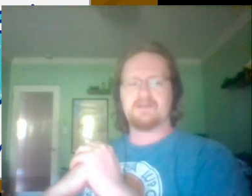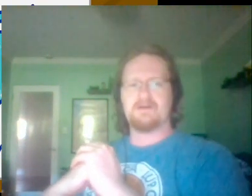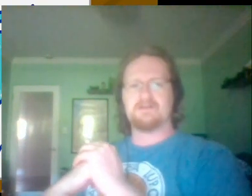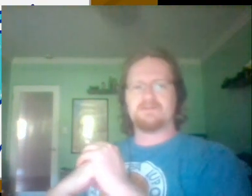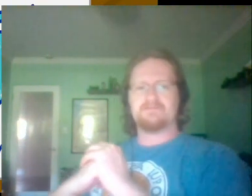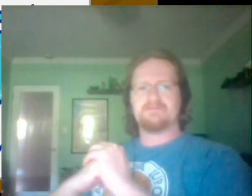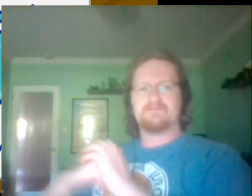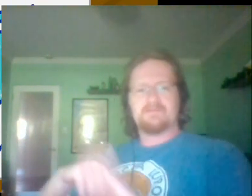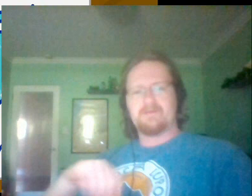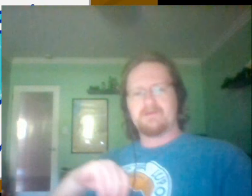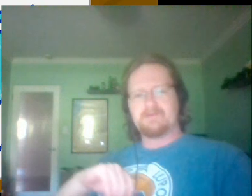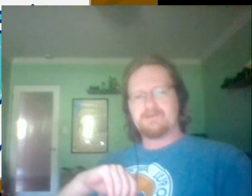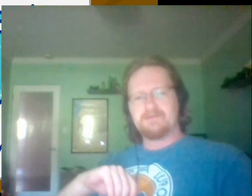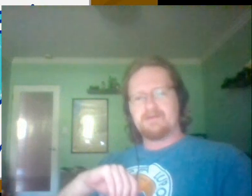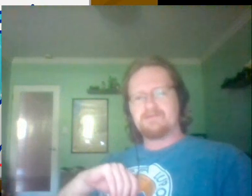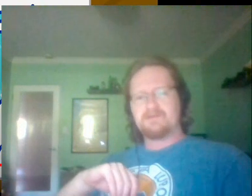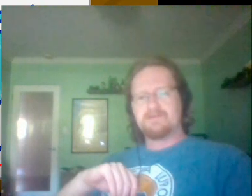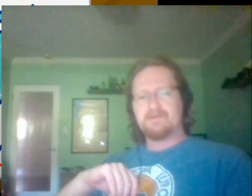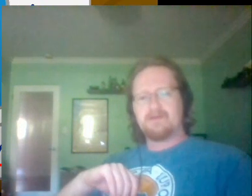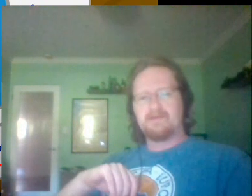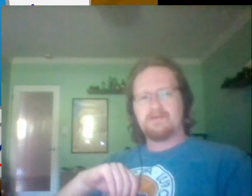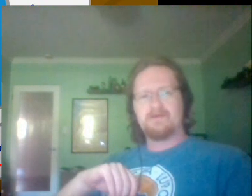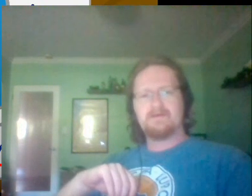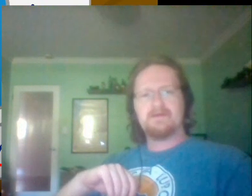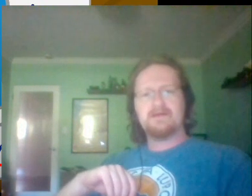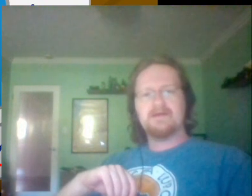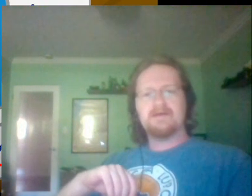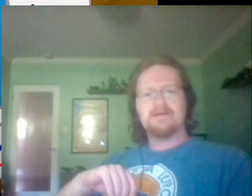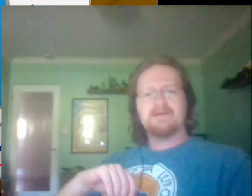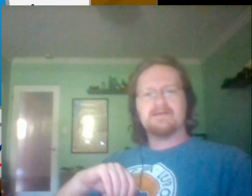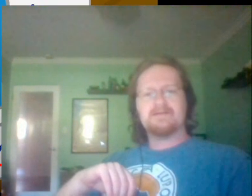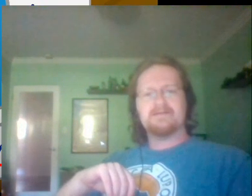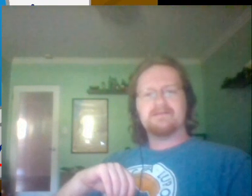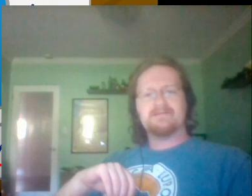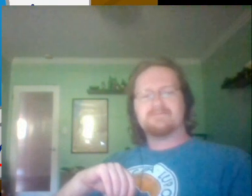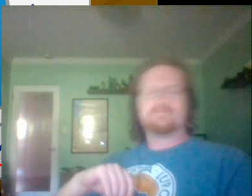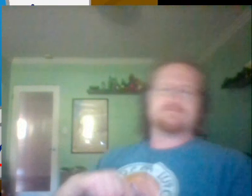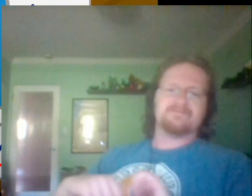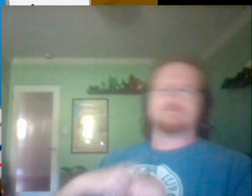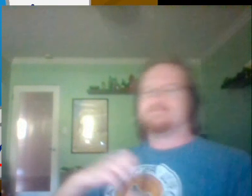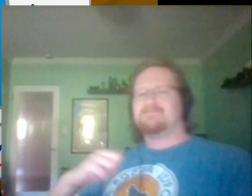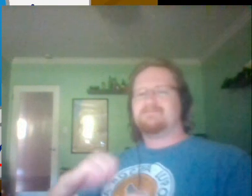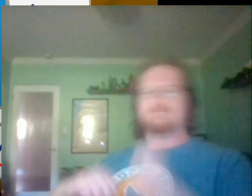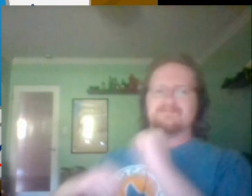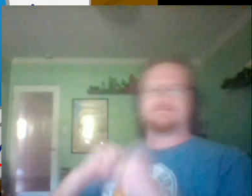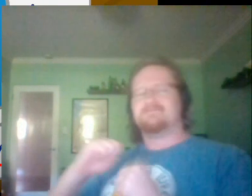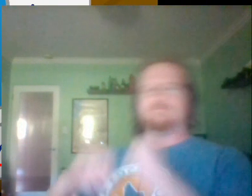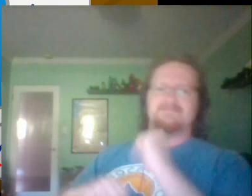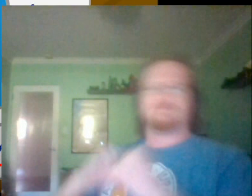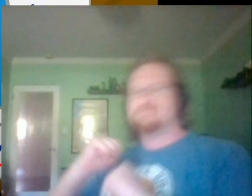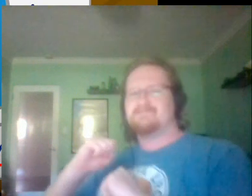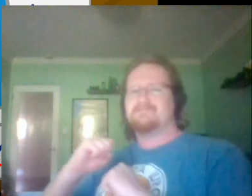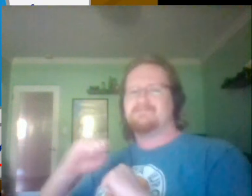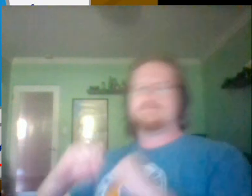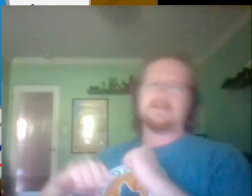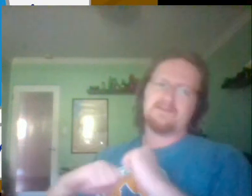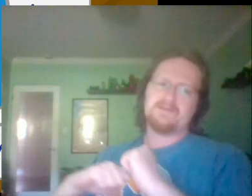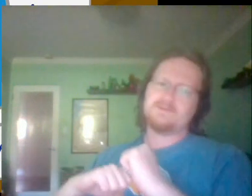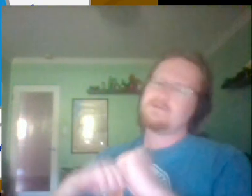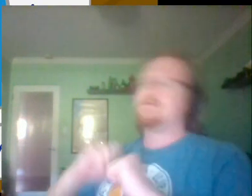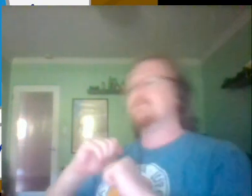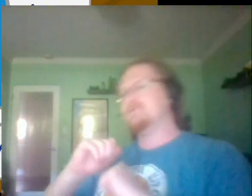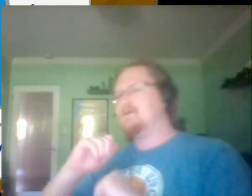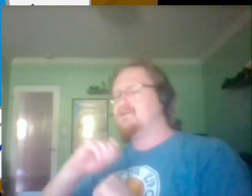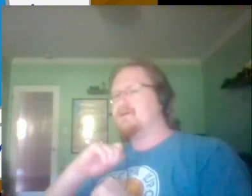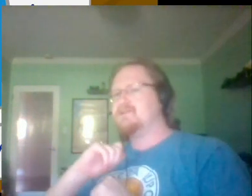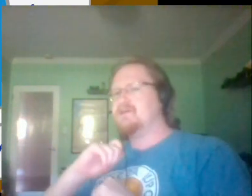Investiga Awesome. We've got to make sure stuff should be coming up here. Oh, if you want it to be possessive, it's just ITS. But if